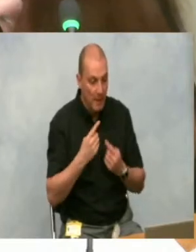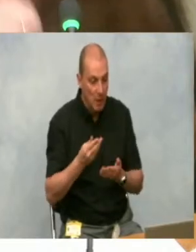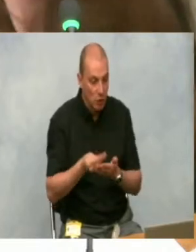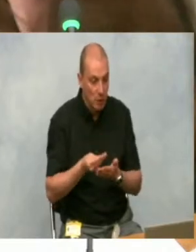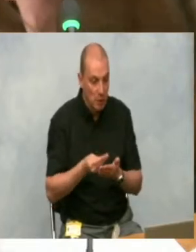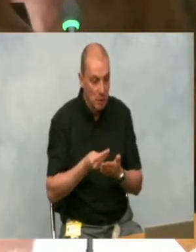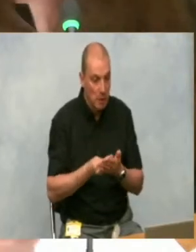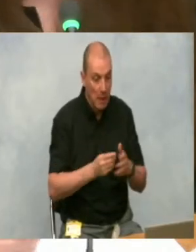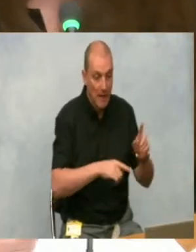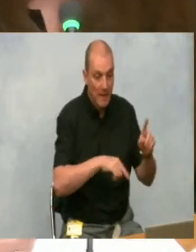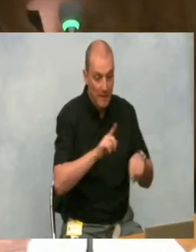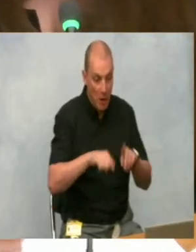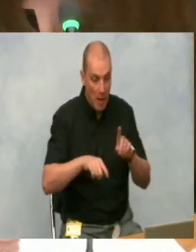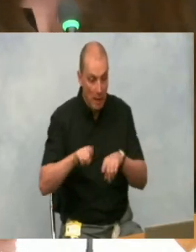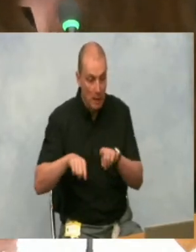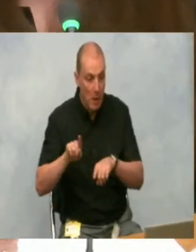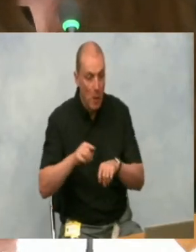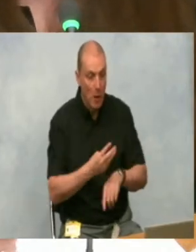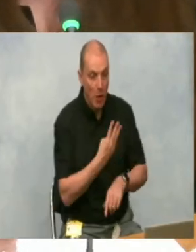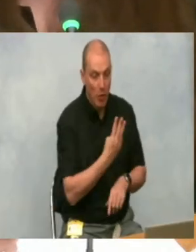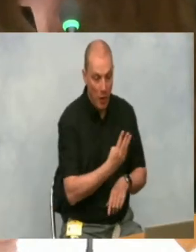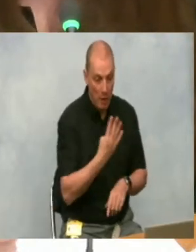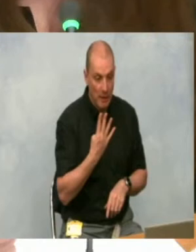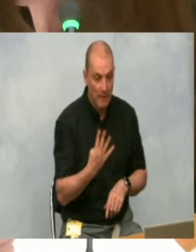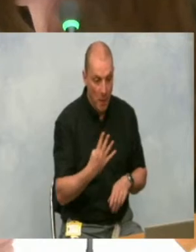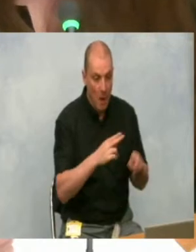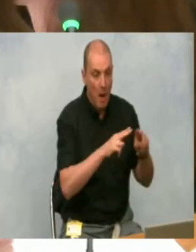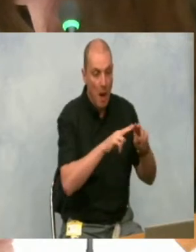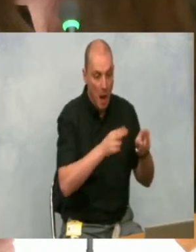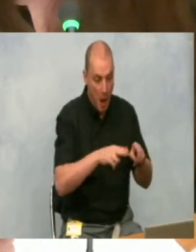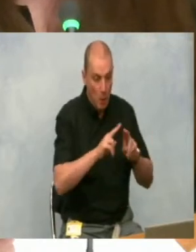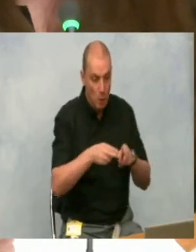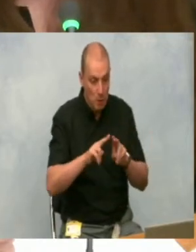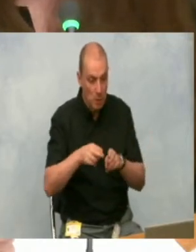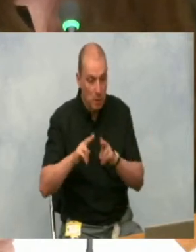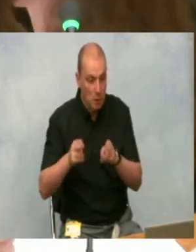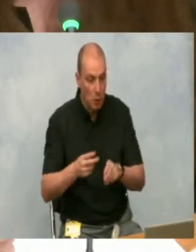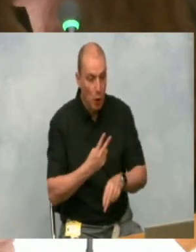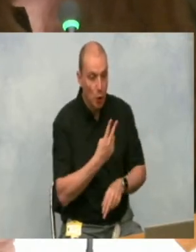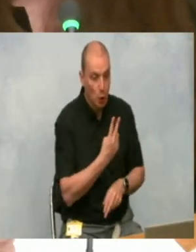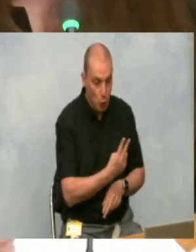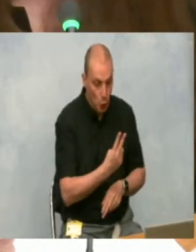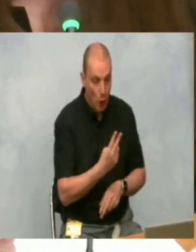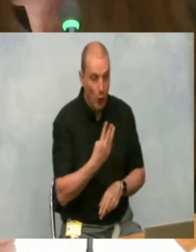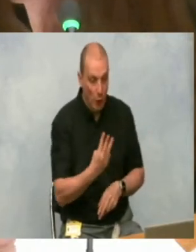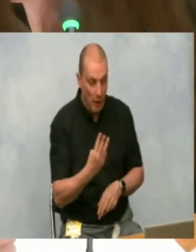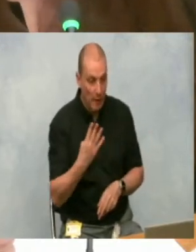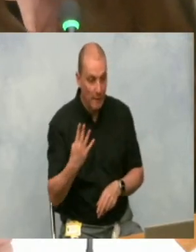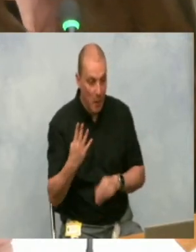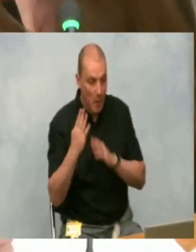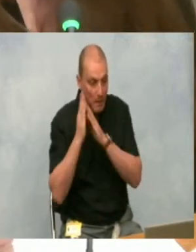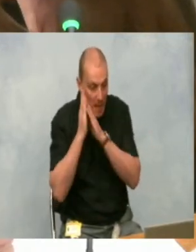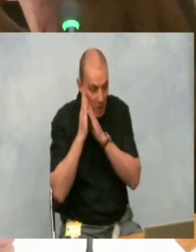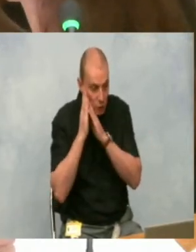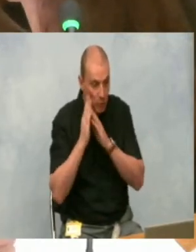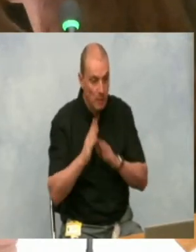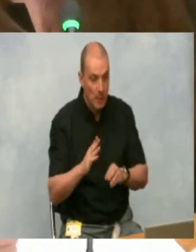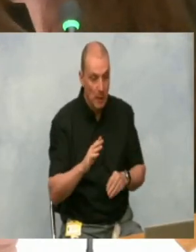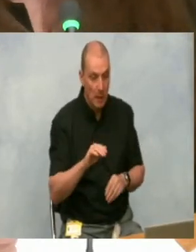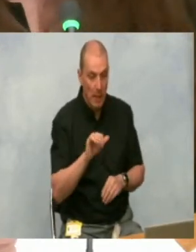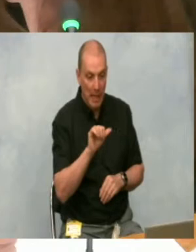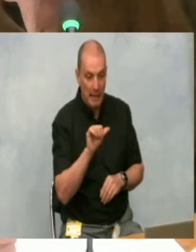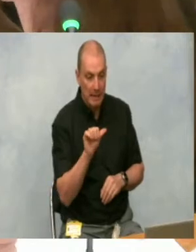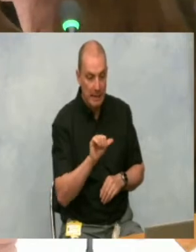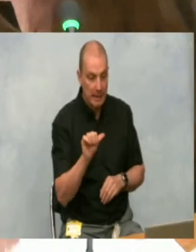site will see 34 houses of a range of 2, 3 and 4 bedrooms and 16 cottage